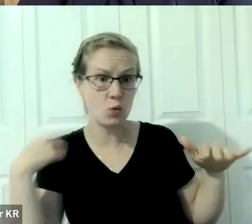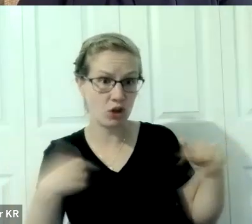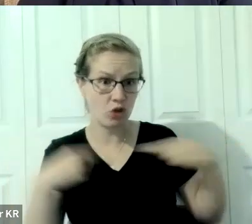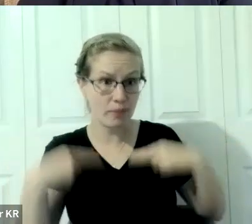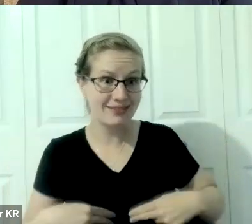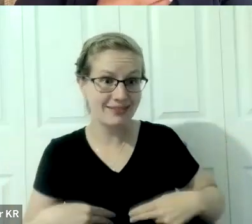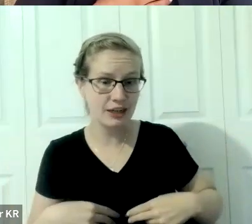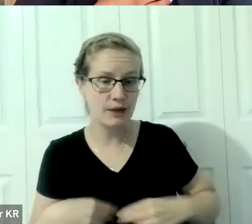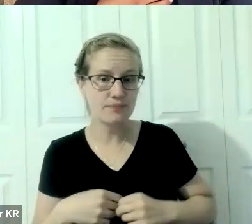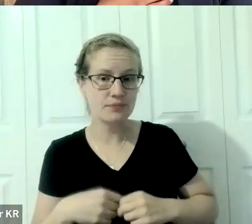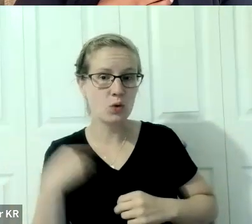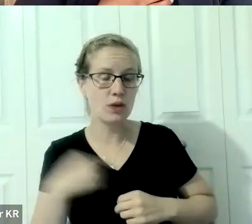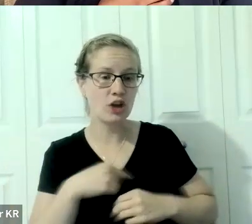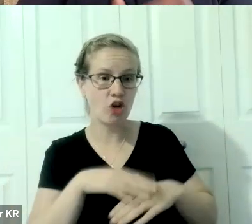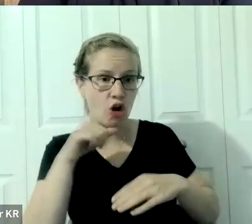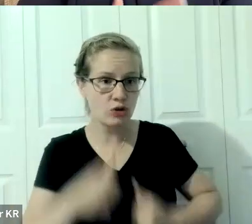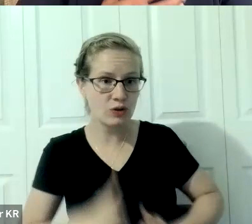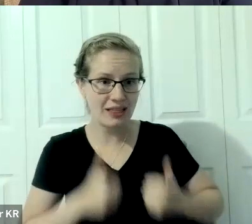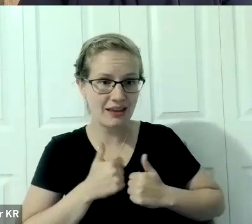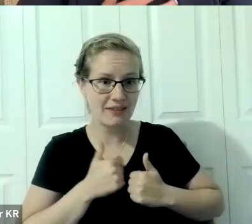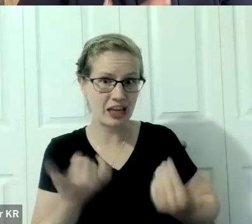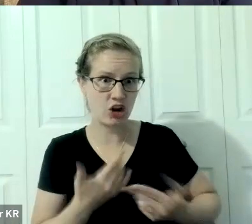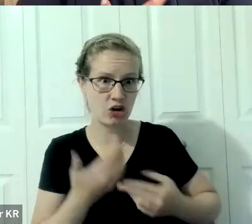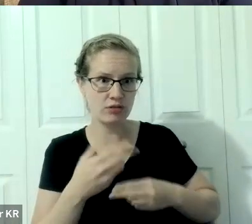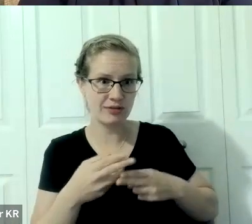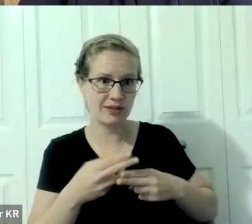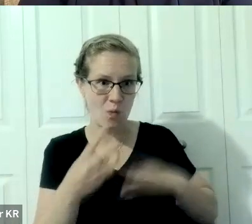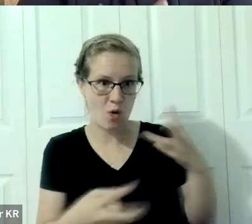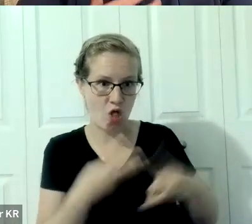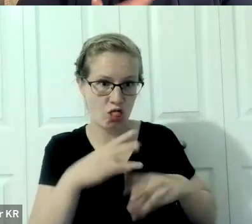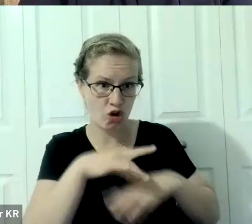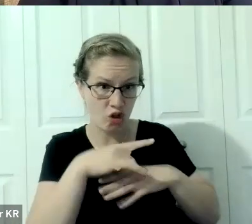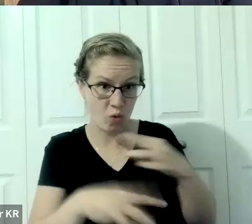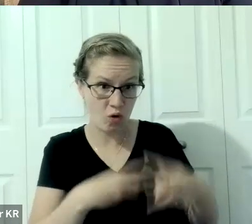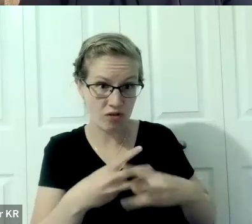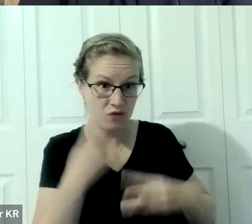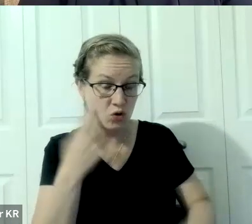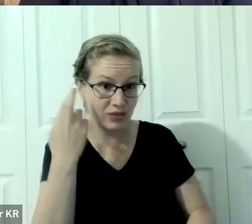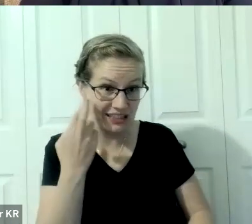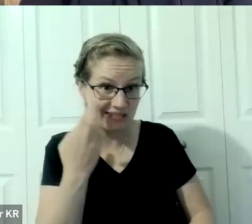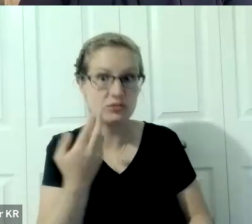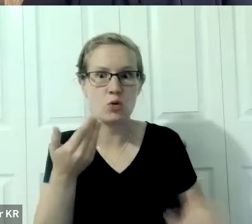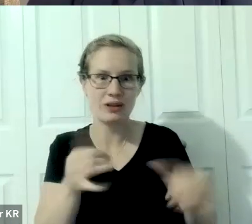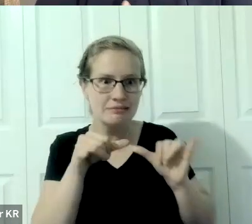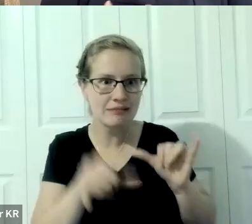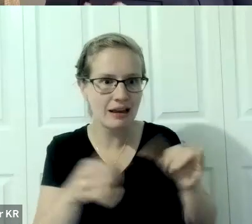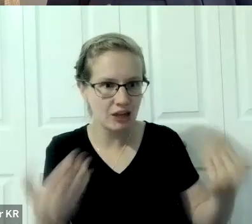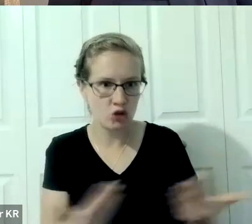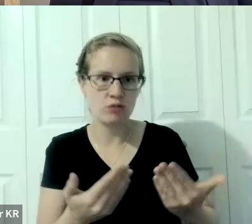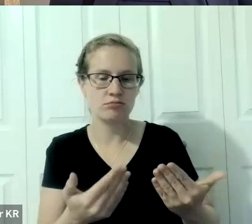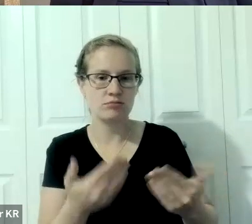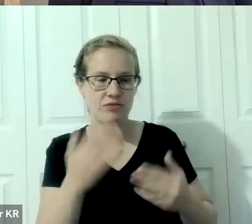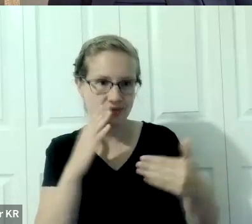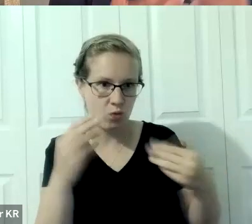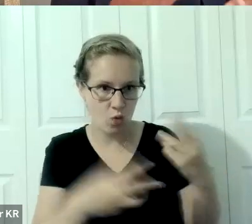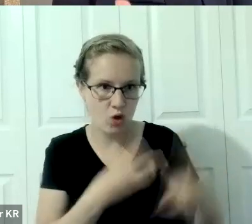humans. And we're called to live in the temporal realm for a reason. And so let's stick there, let's stay there, and